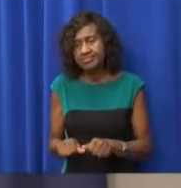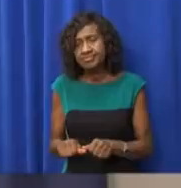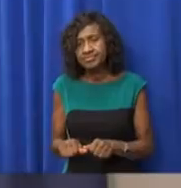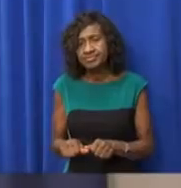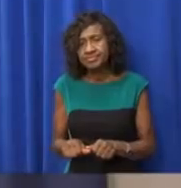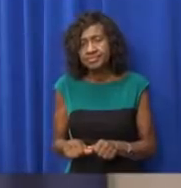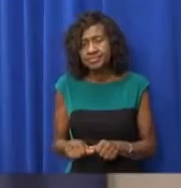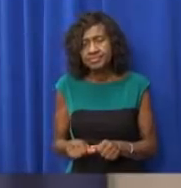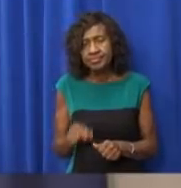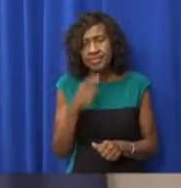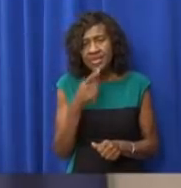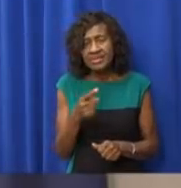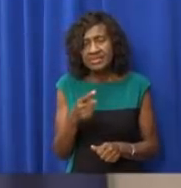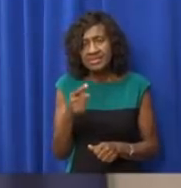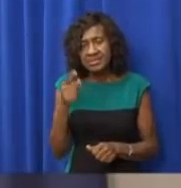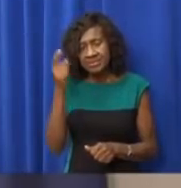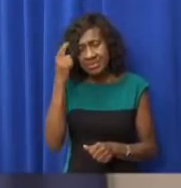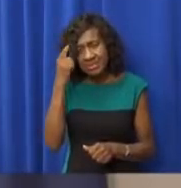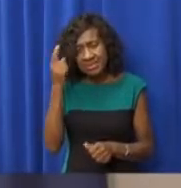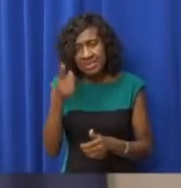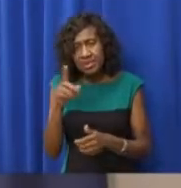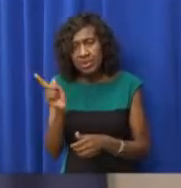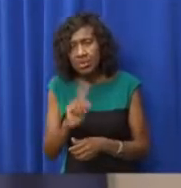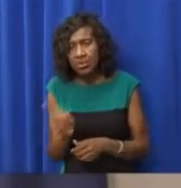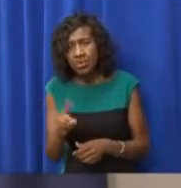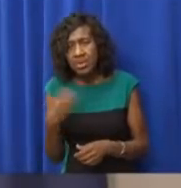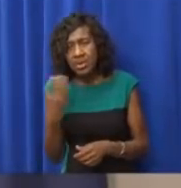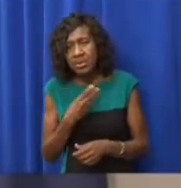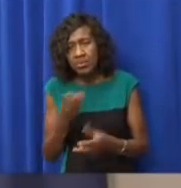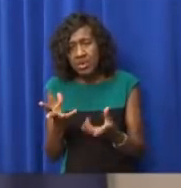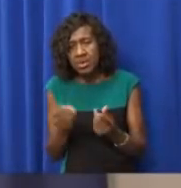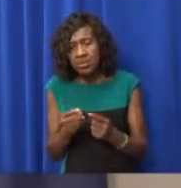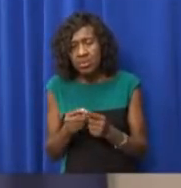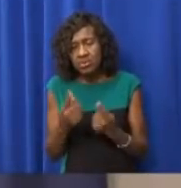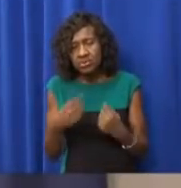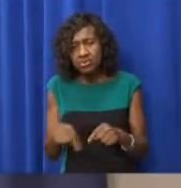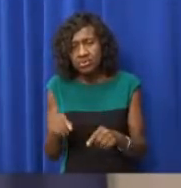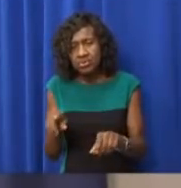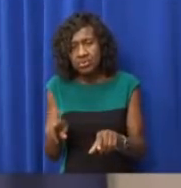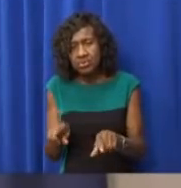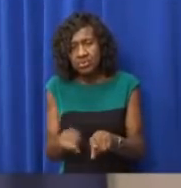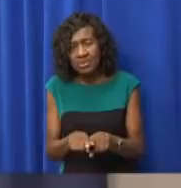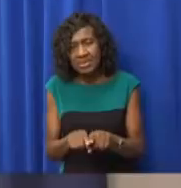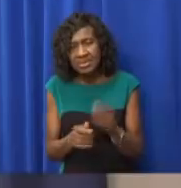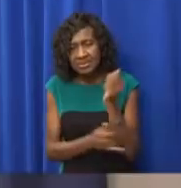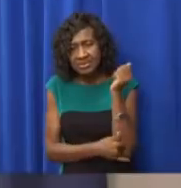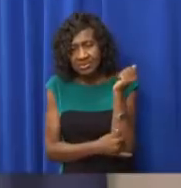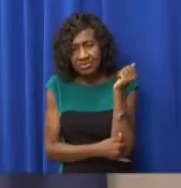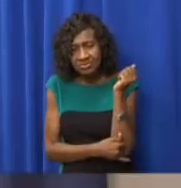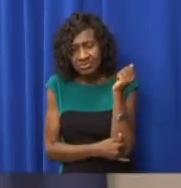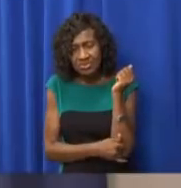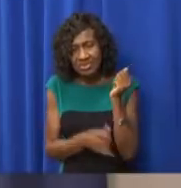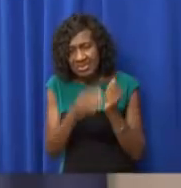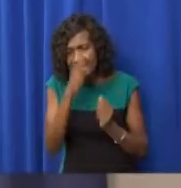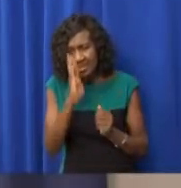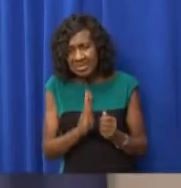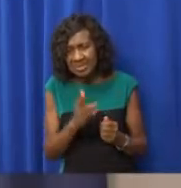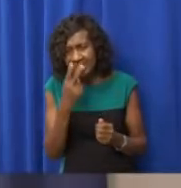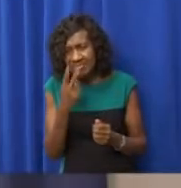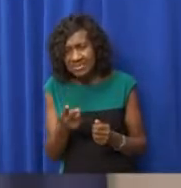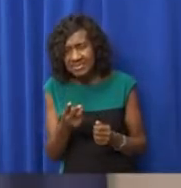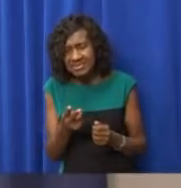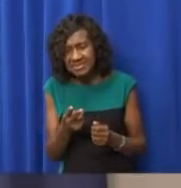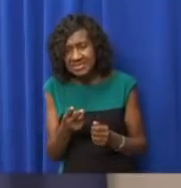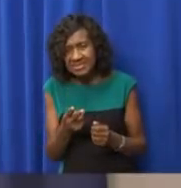where we want to go as a country. I've never really seen that drive like we had in the 80s of, it was